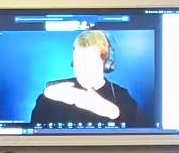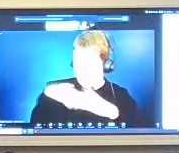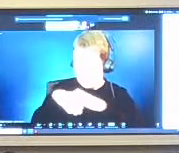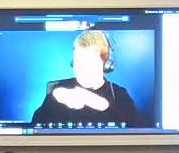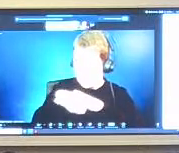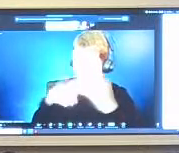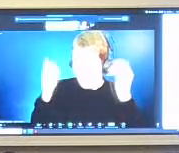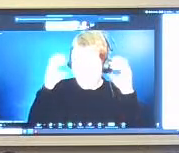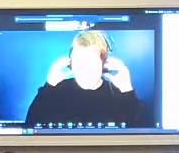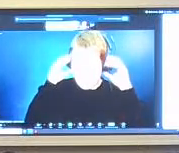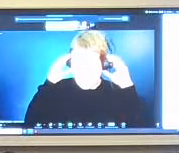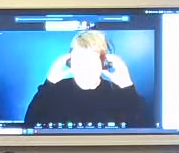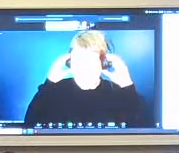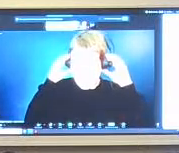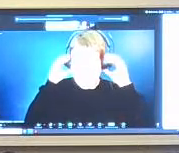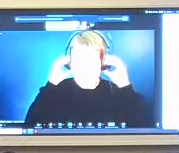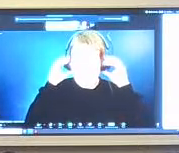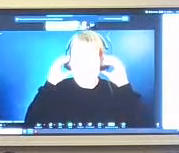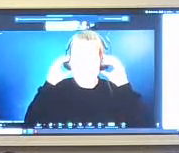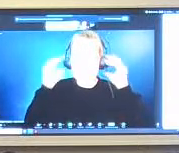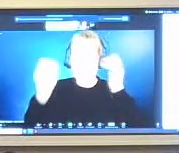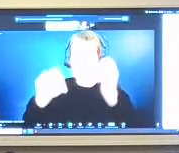button to open the doors. okay,